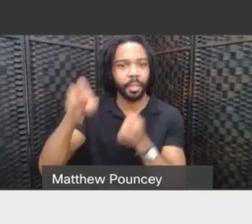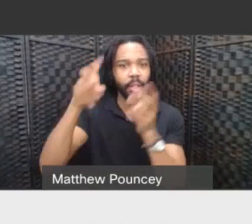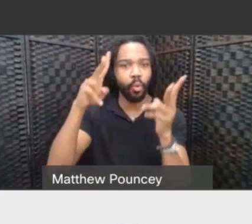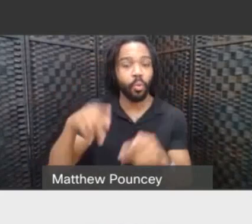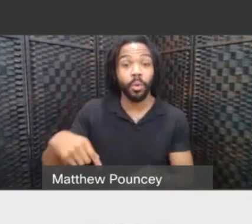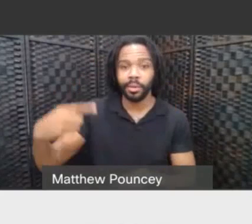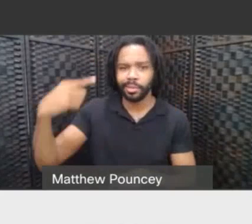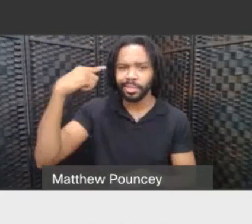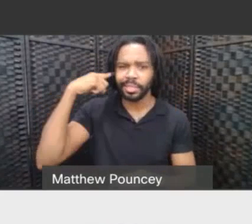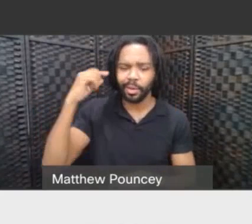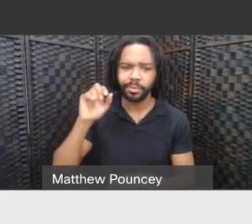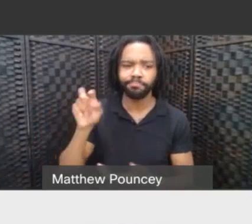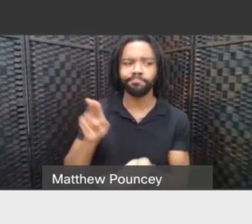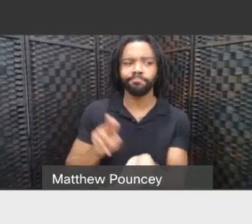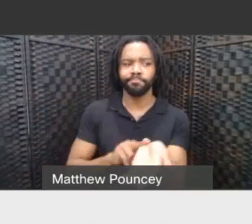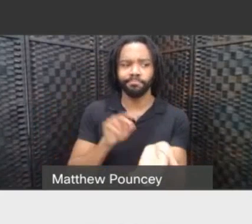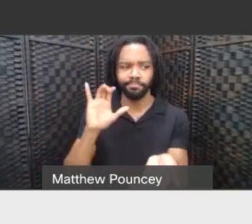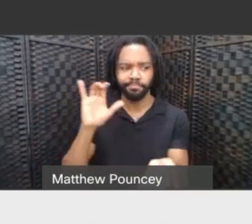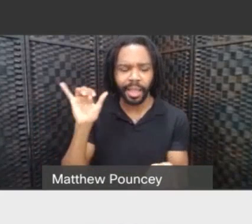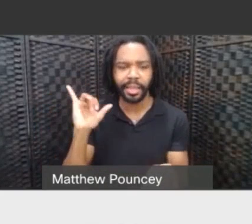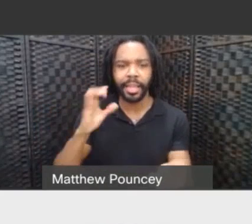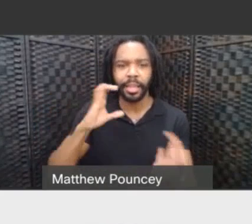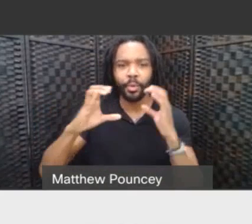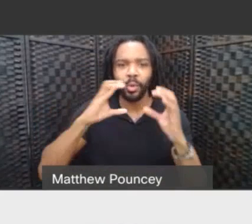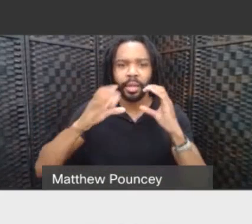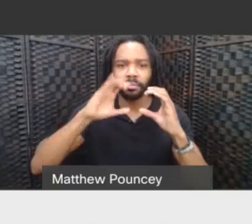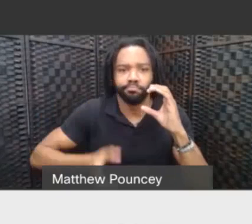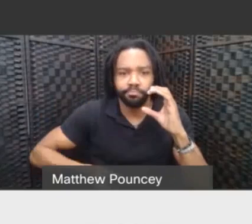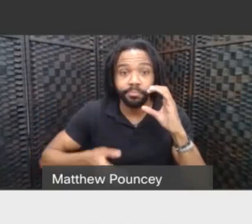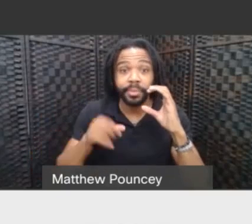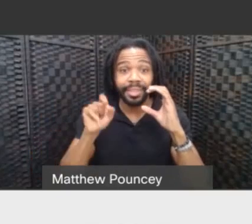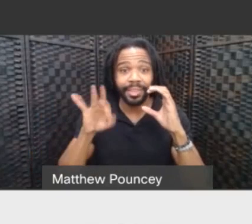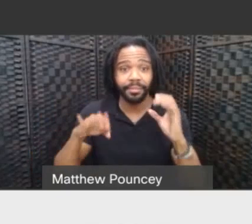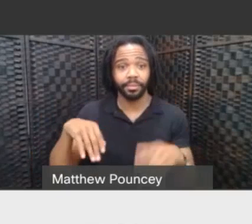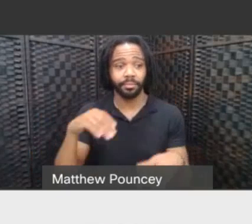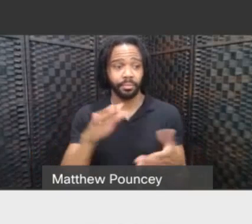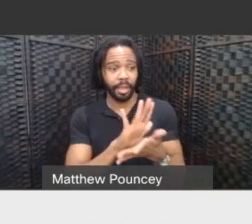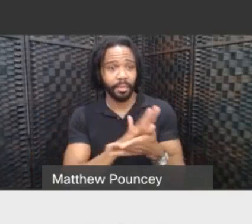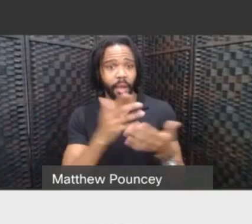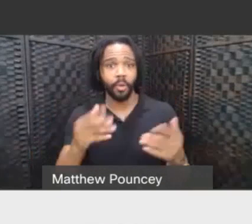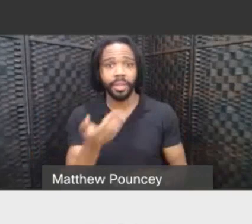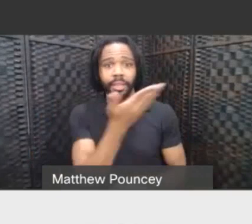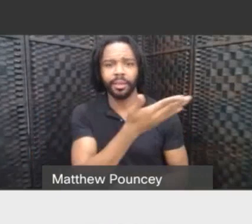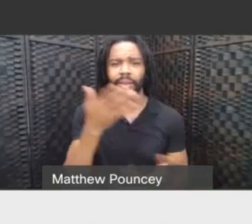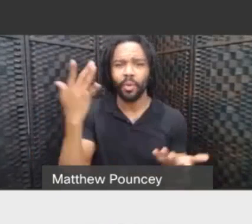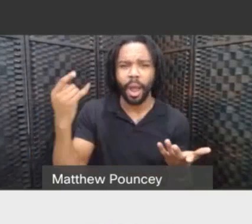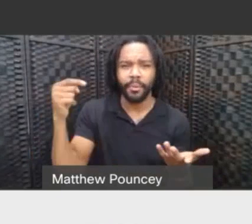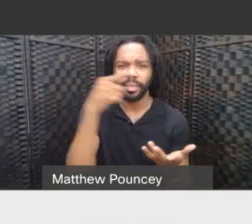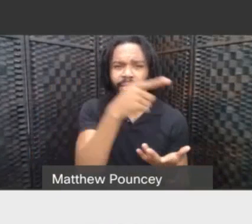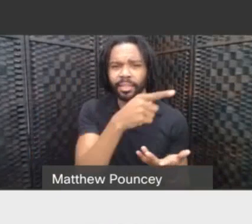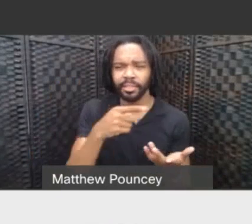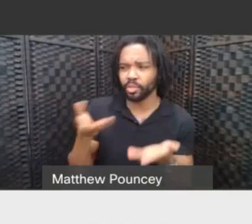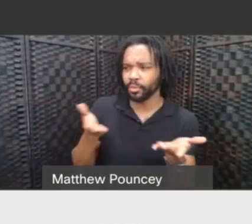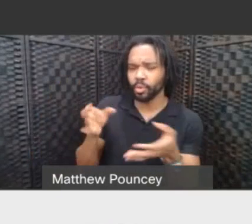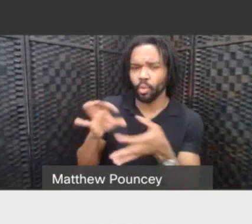is just a sort of a communication imbalance. Because if the document's already there, I don't see a reason why the service coordinator would need